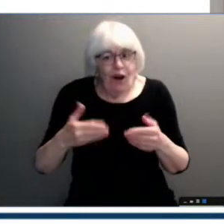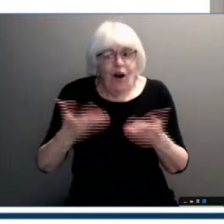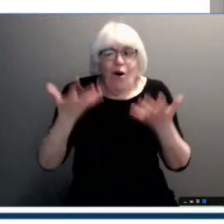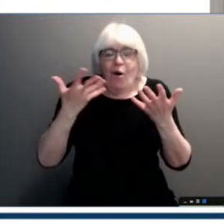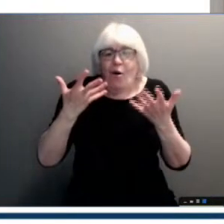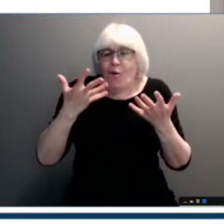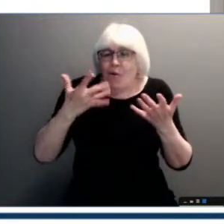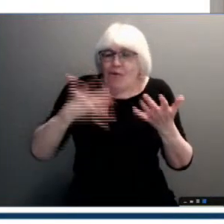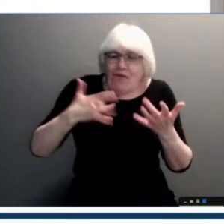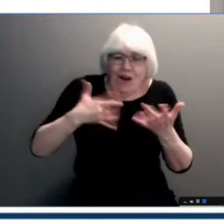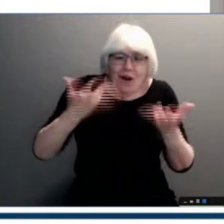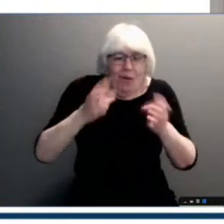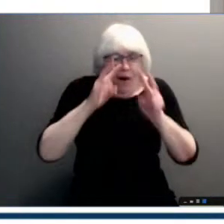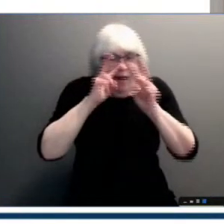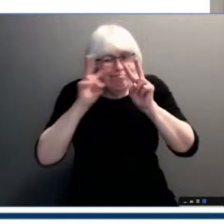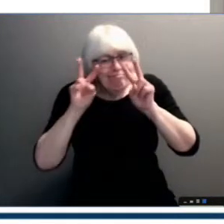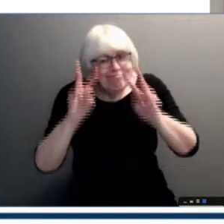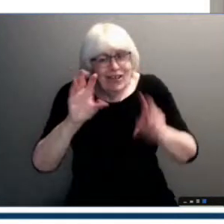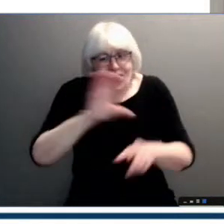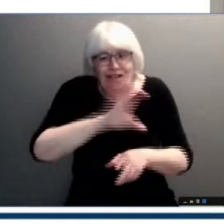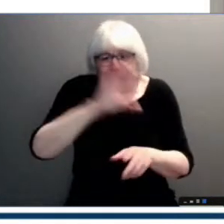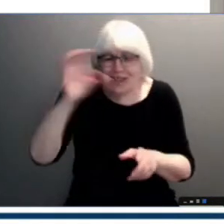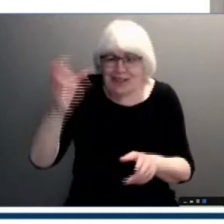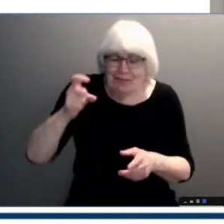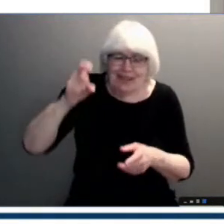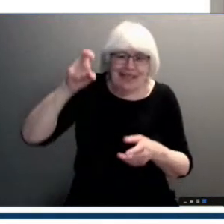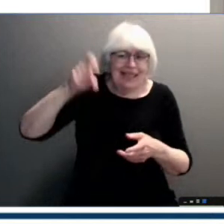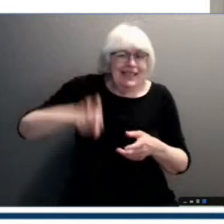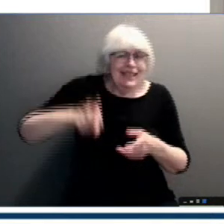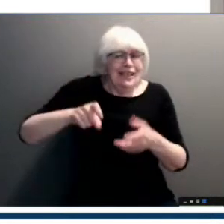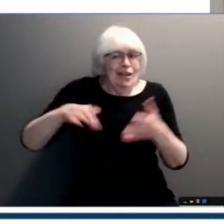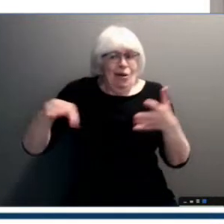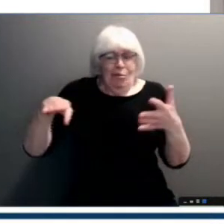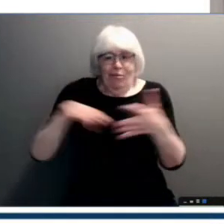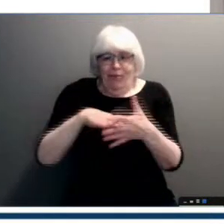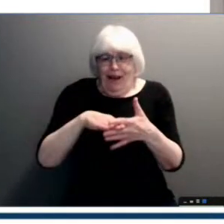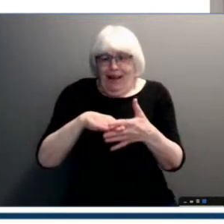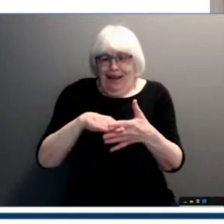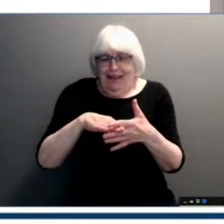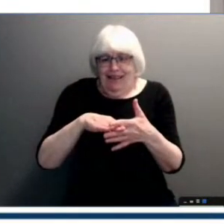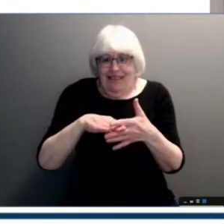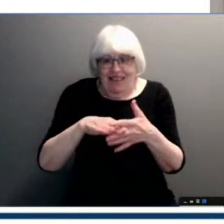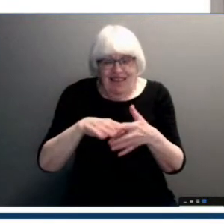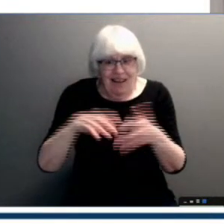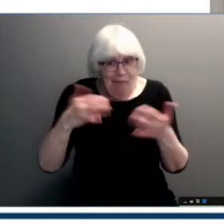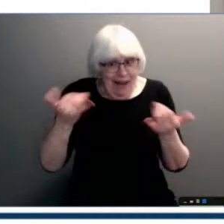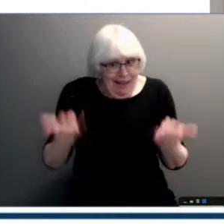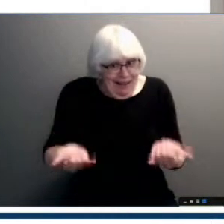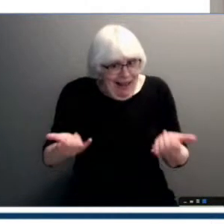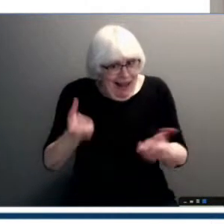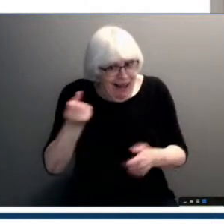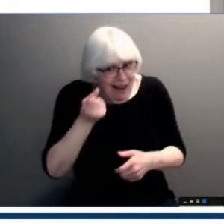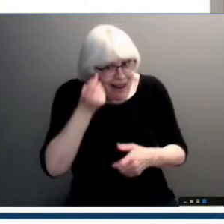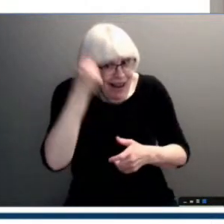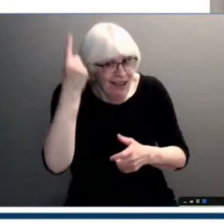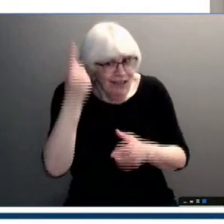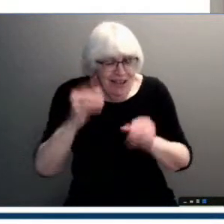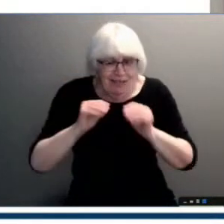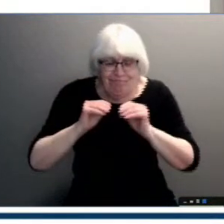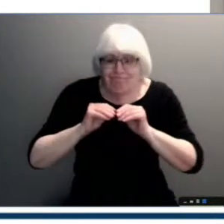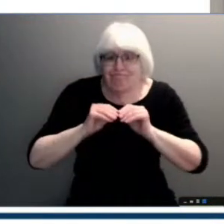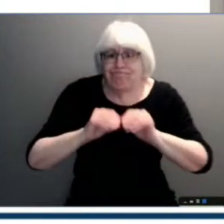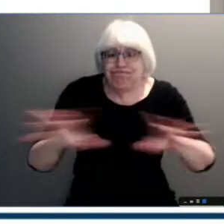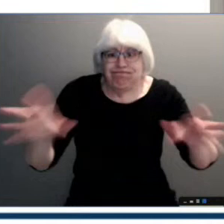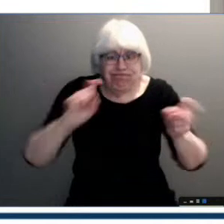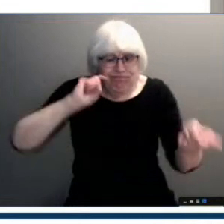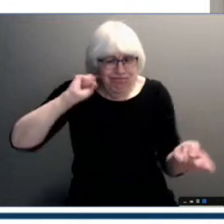break. But as we've seen with this pandemic, things can change very quickly. We're seeing workforce impact.